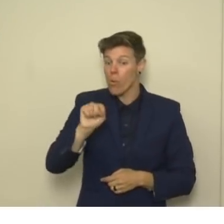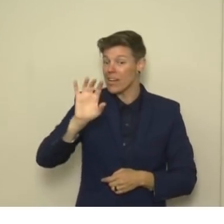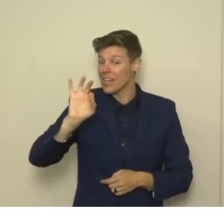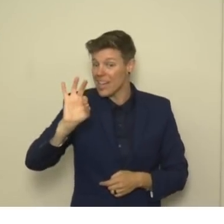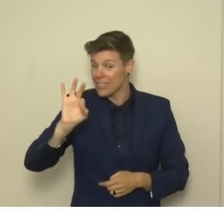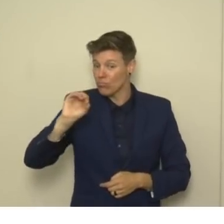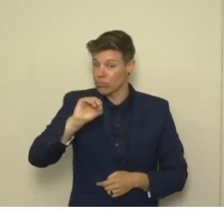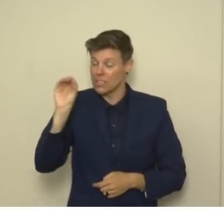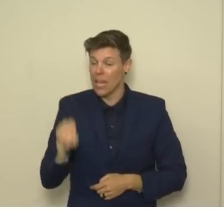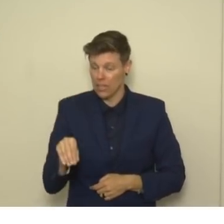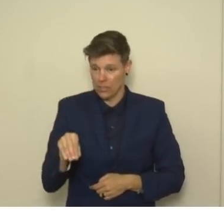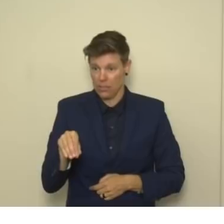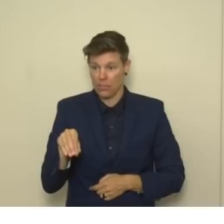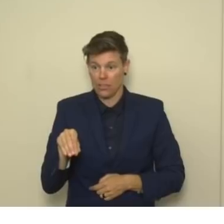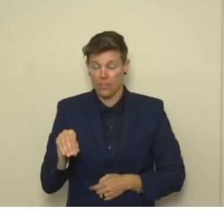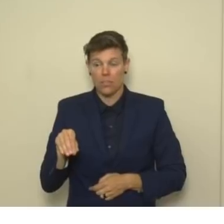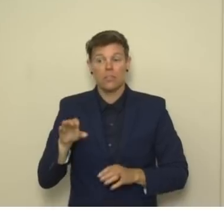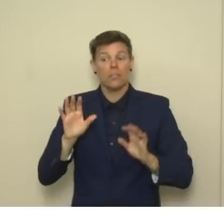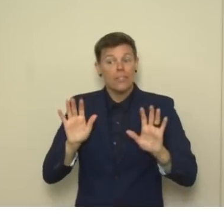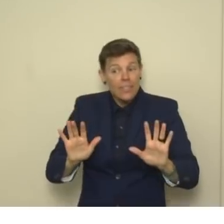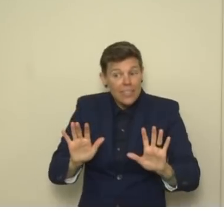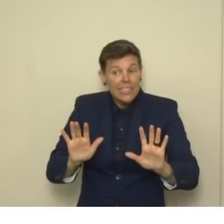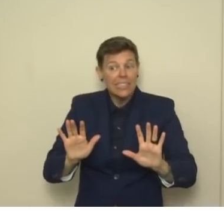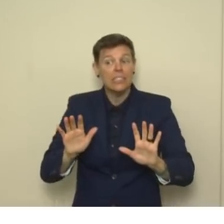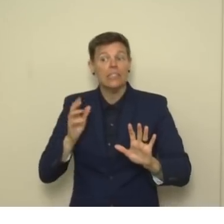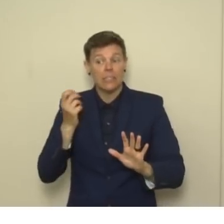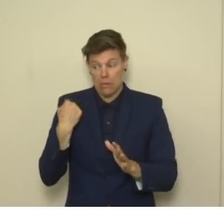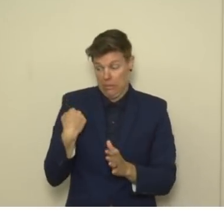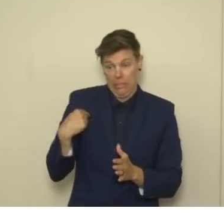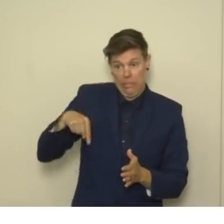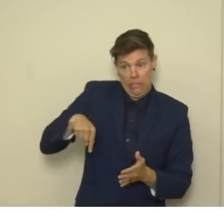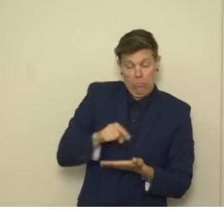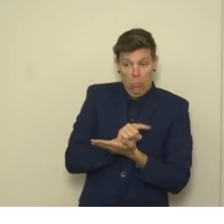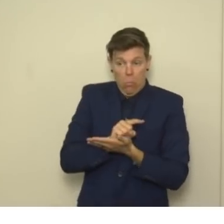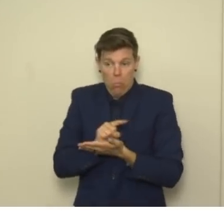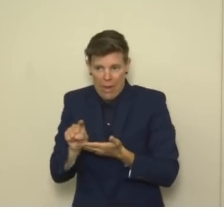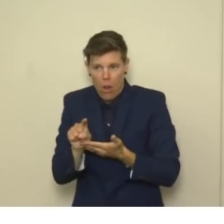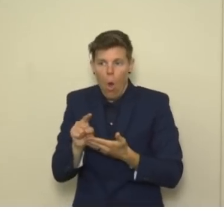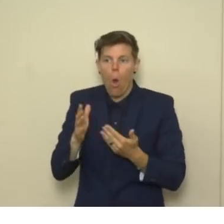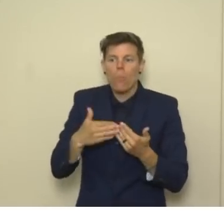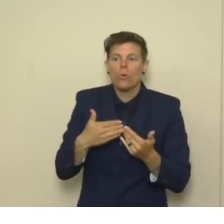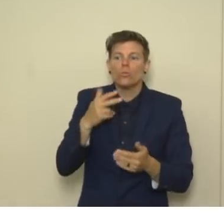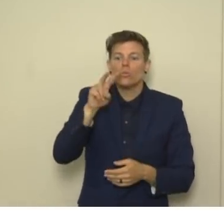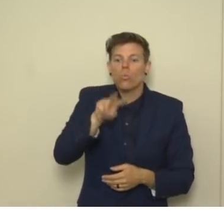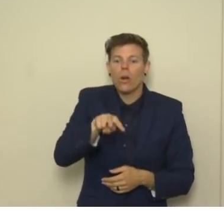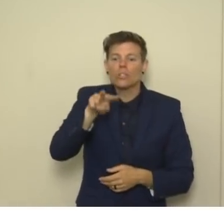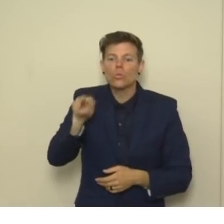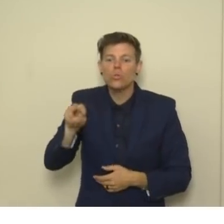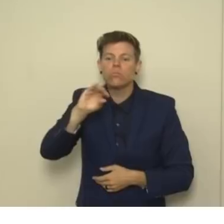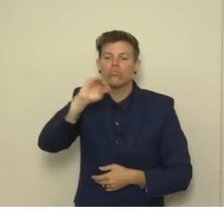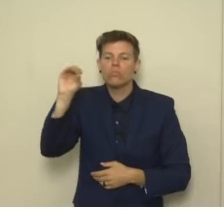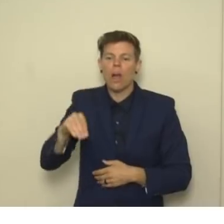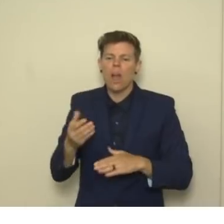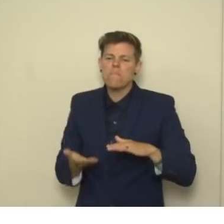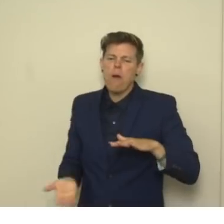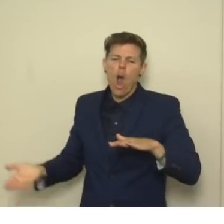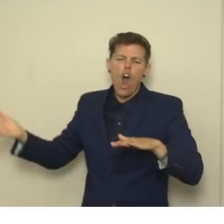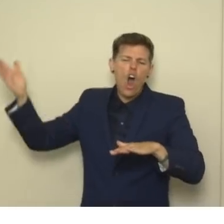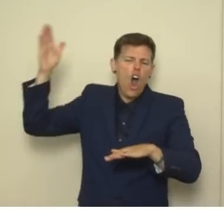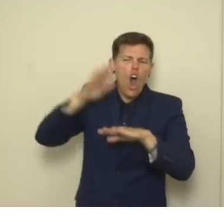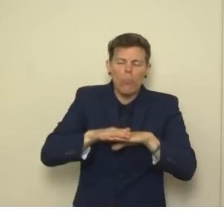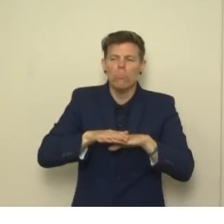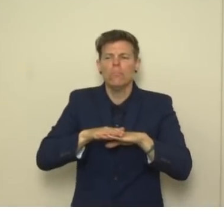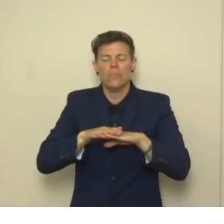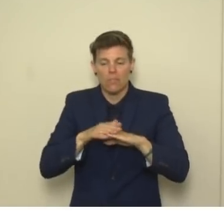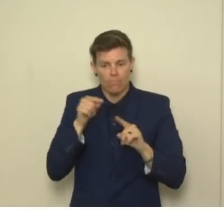in the last week, we are now up to almost 22% of children. And the big growth actually in this